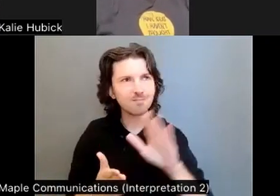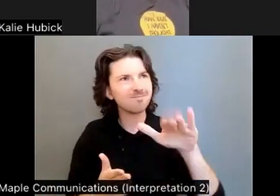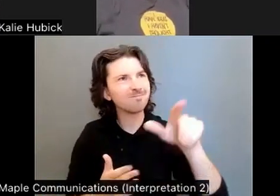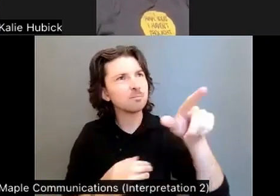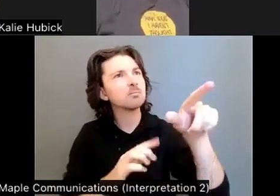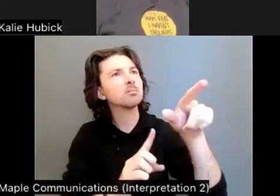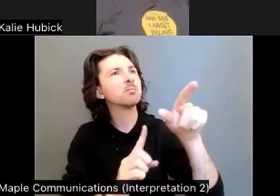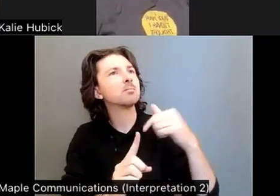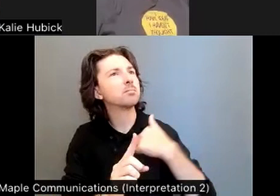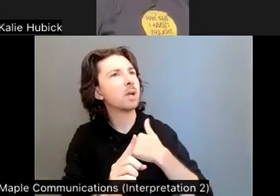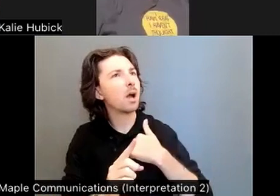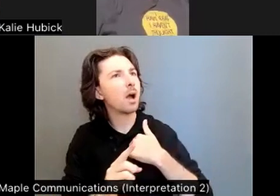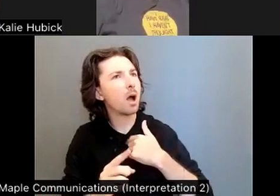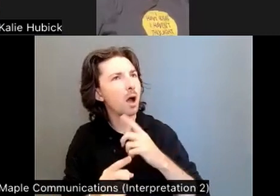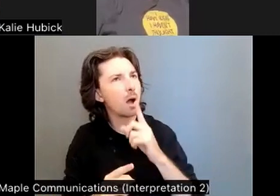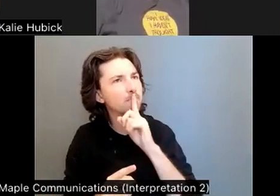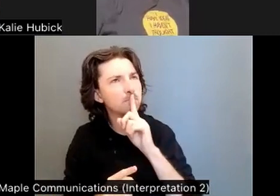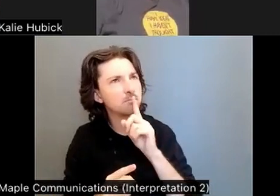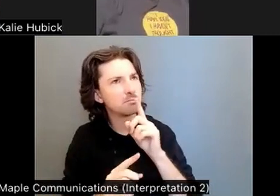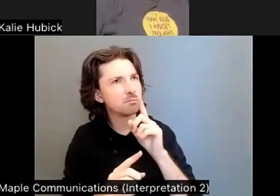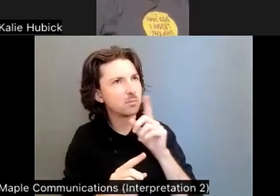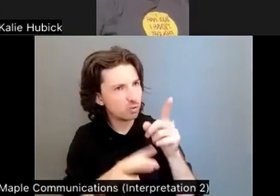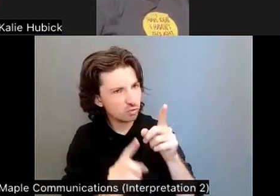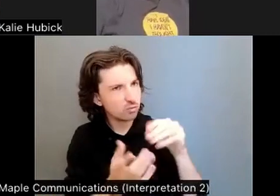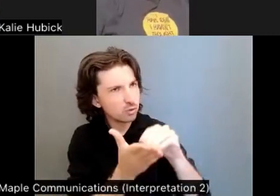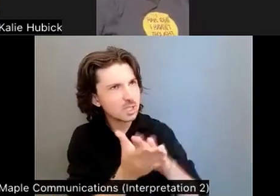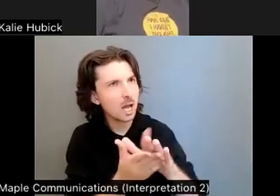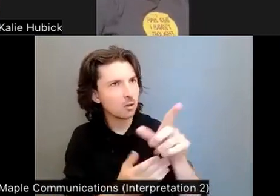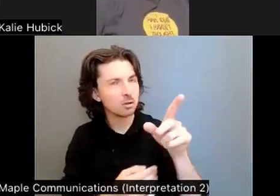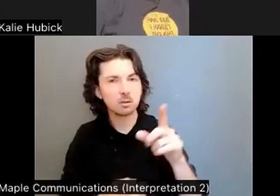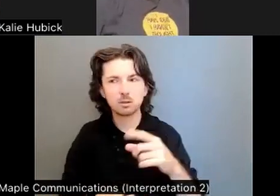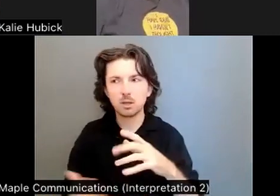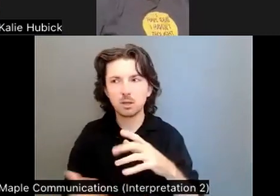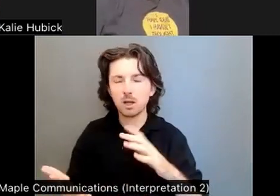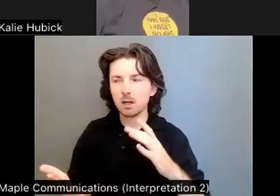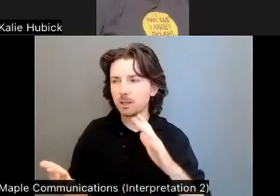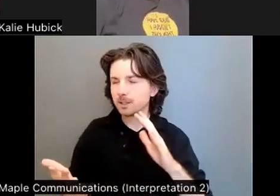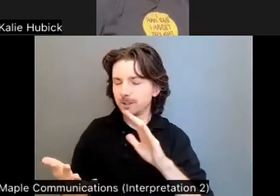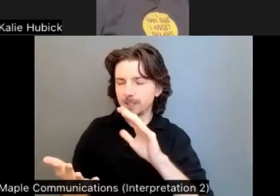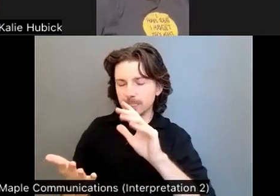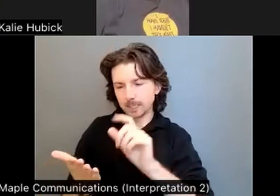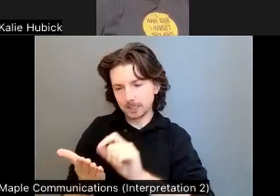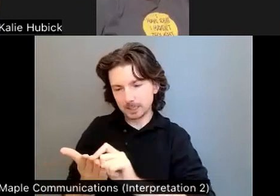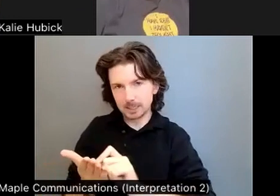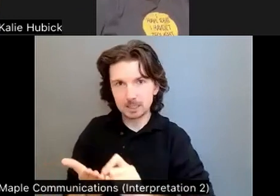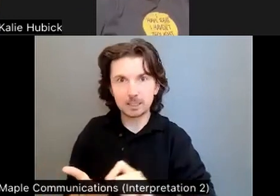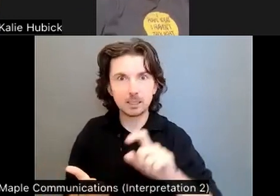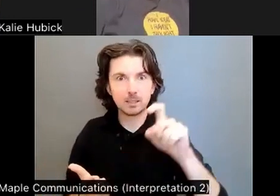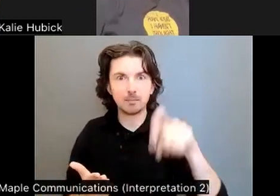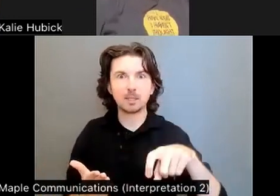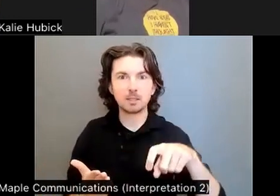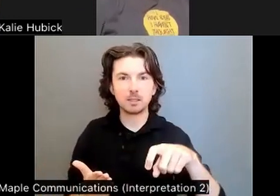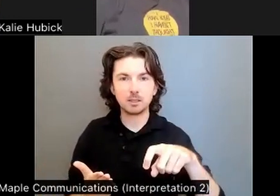justified, it becomes a moment to step back or wheel back and